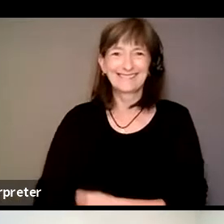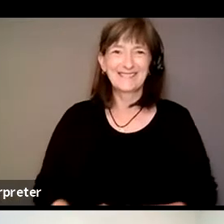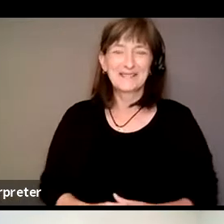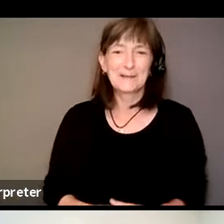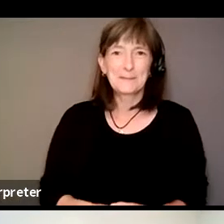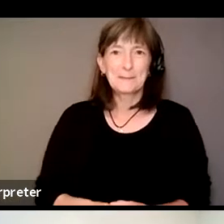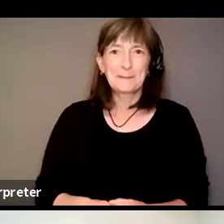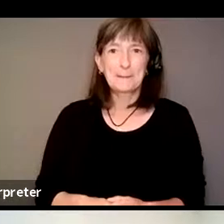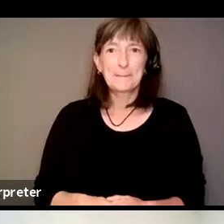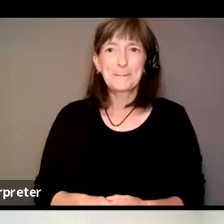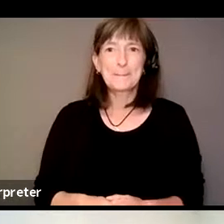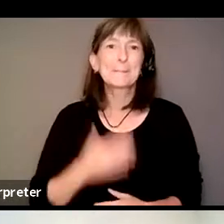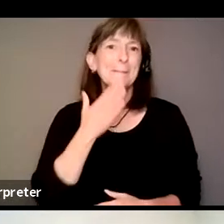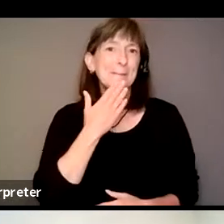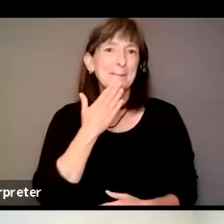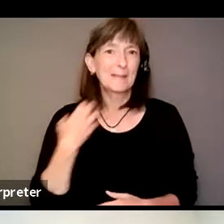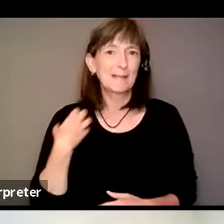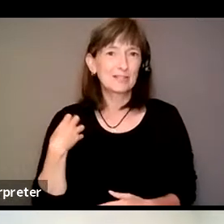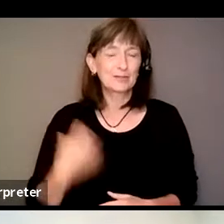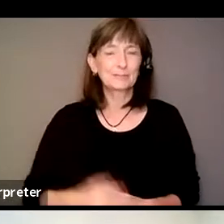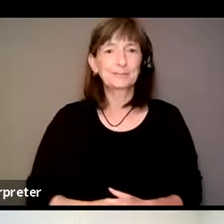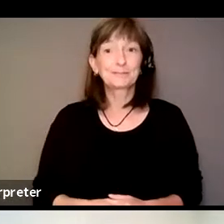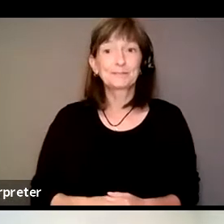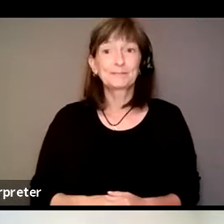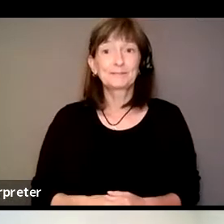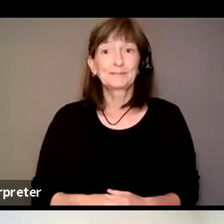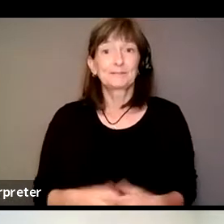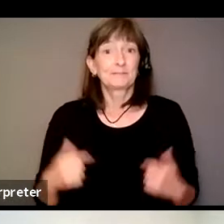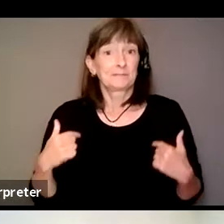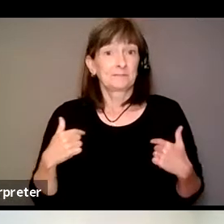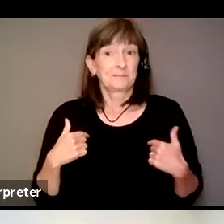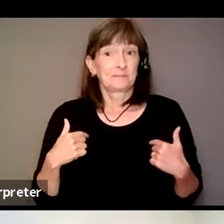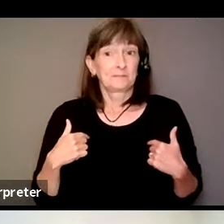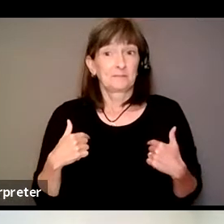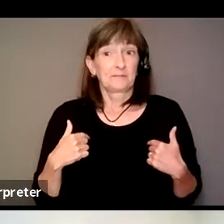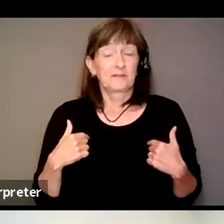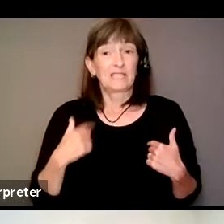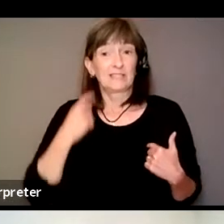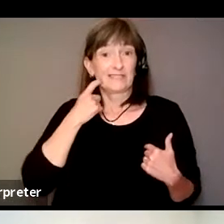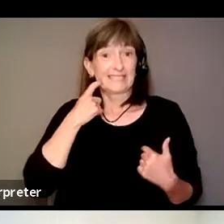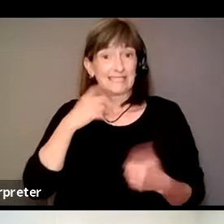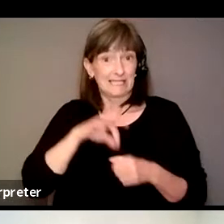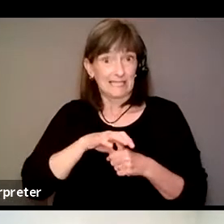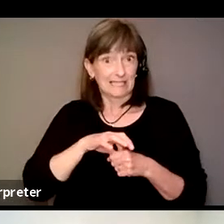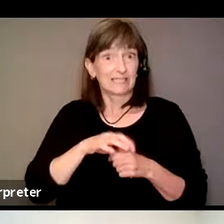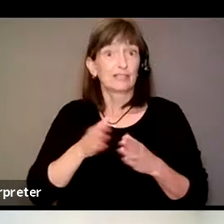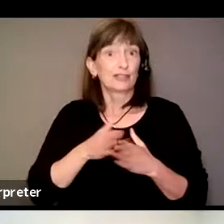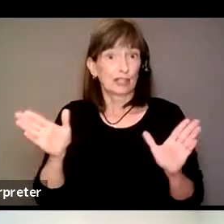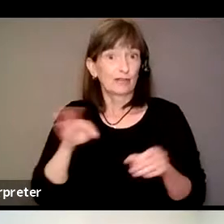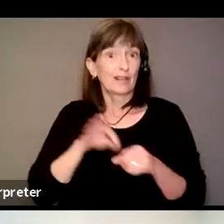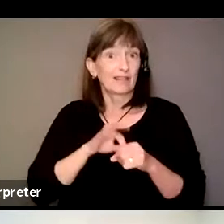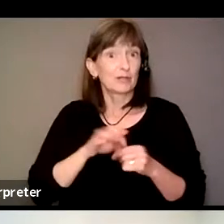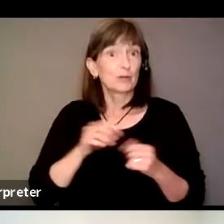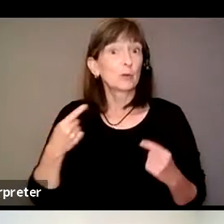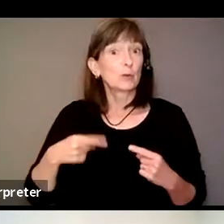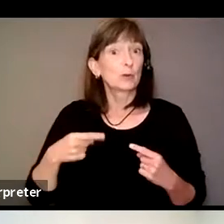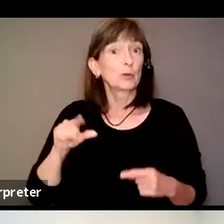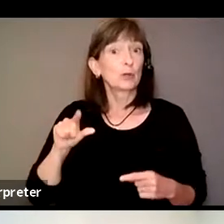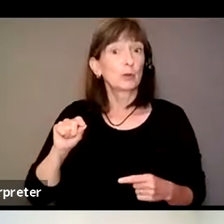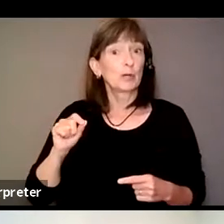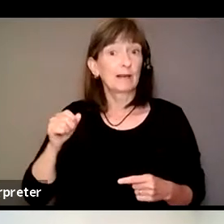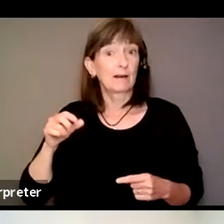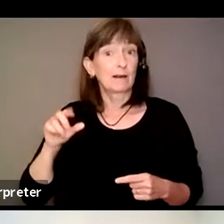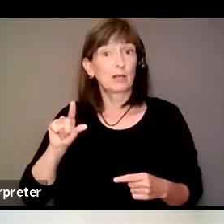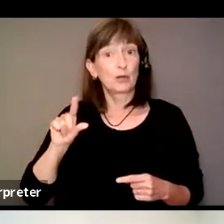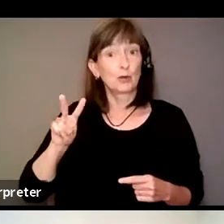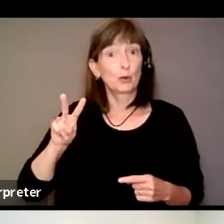politics. Thank you, Minister. I was initially elected in a general election in 2009, but I had previously run